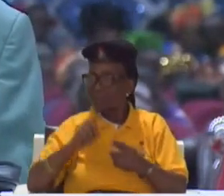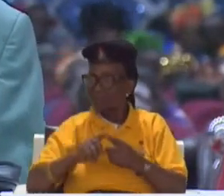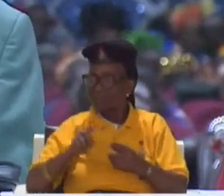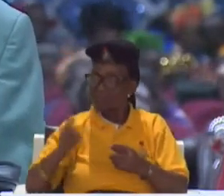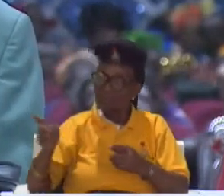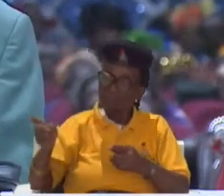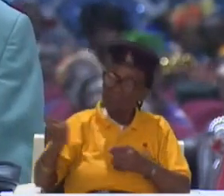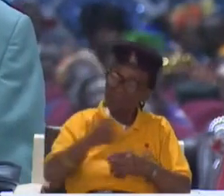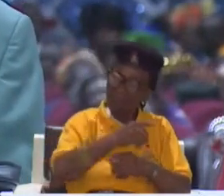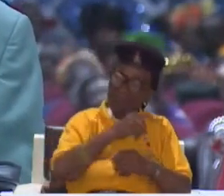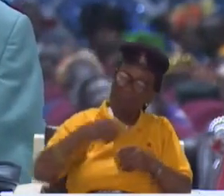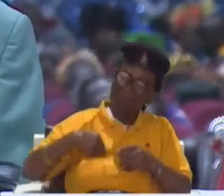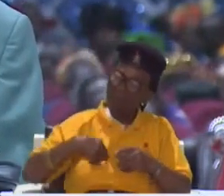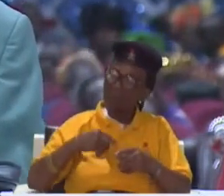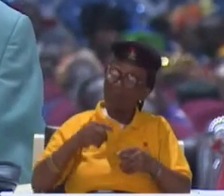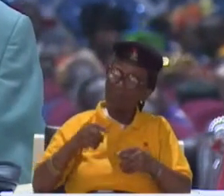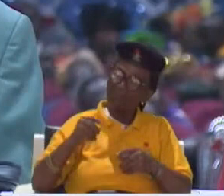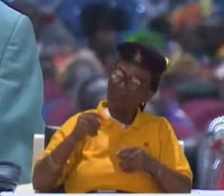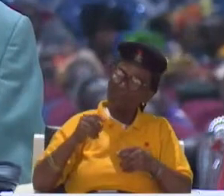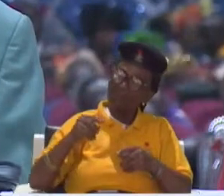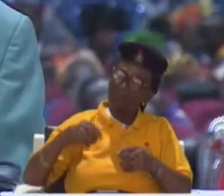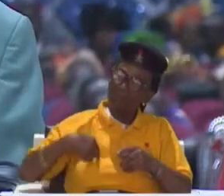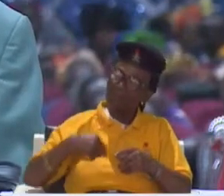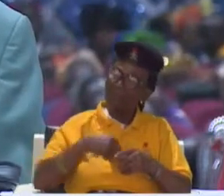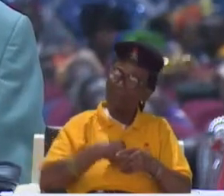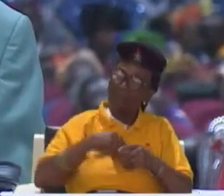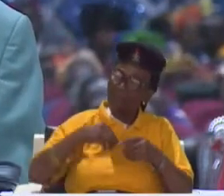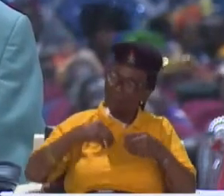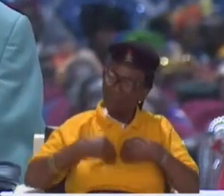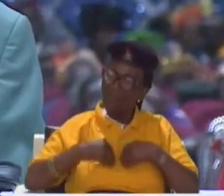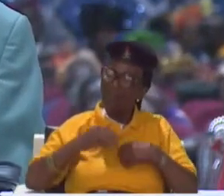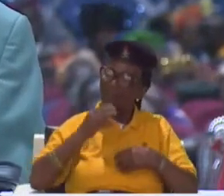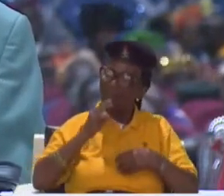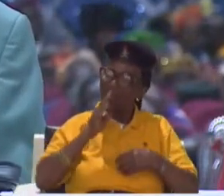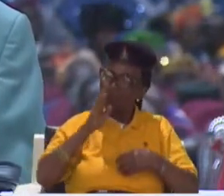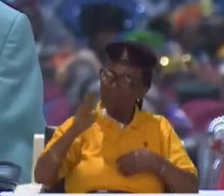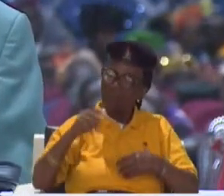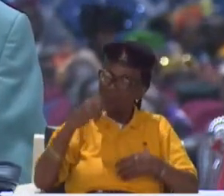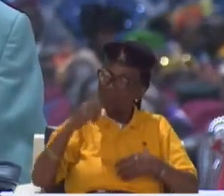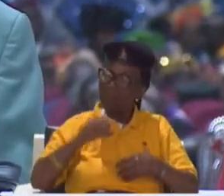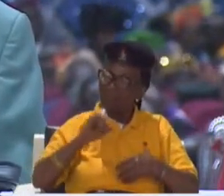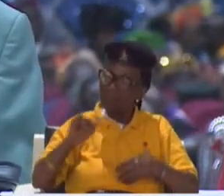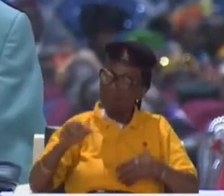And he has been speaking and he will continue to speak.